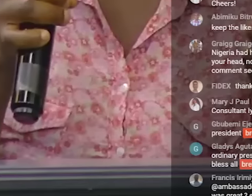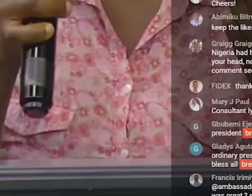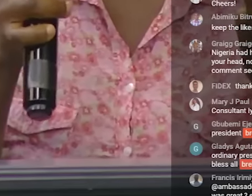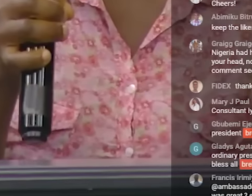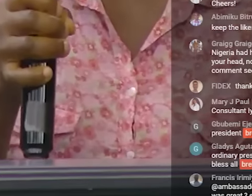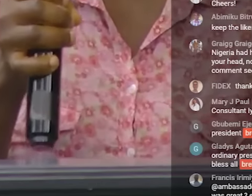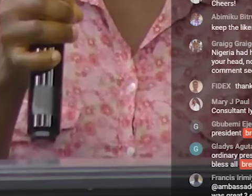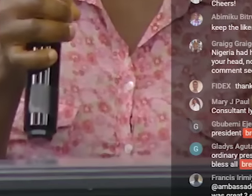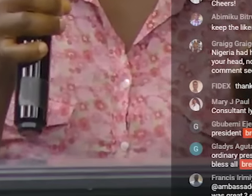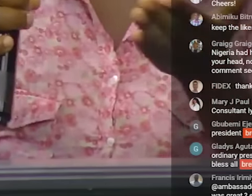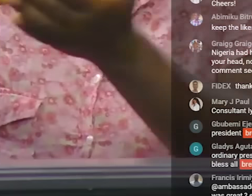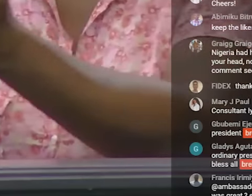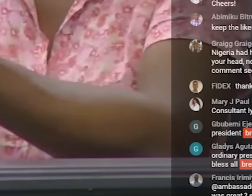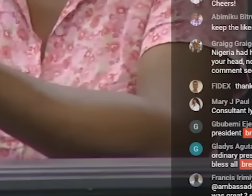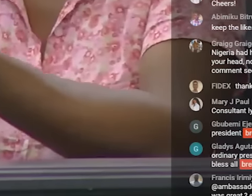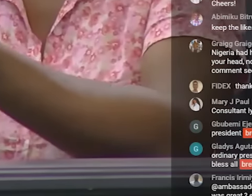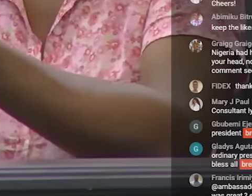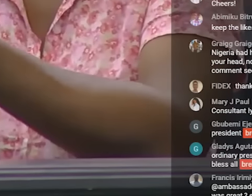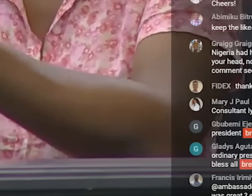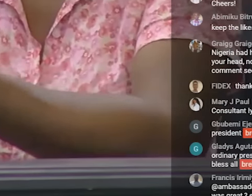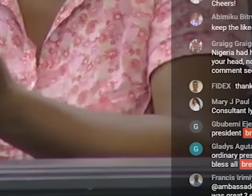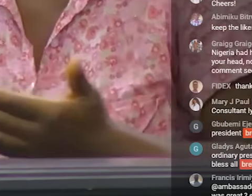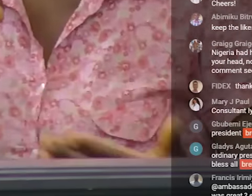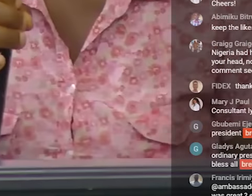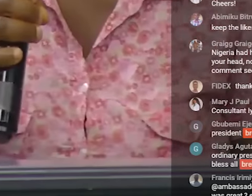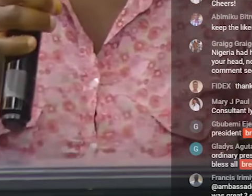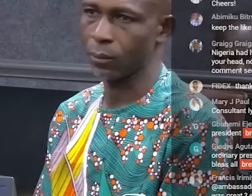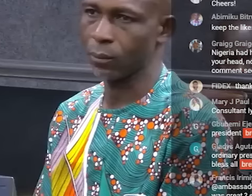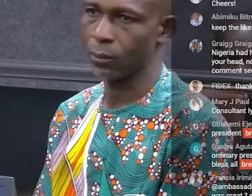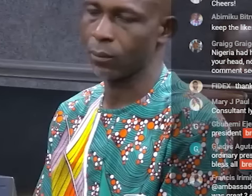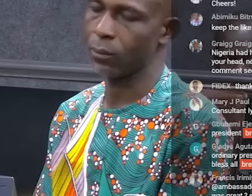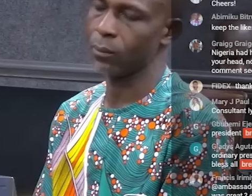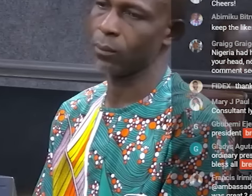food. We will do. But let's face the one at hand.